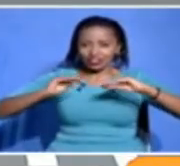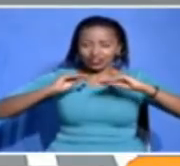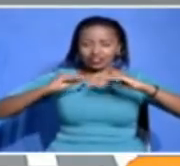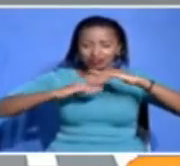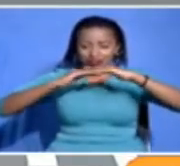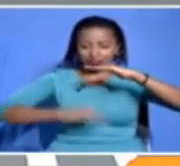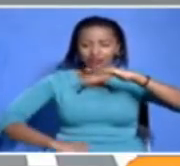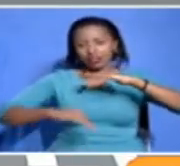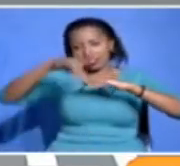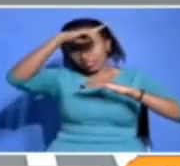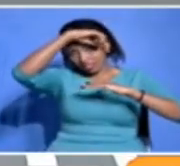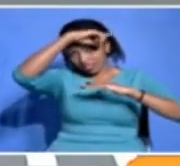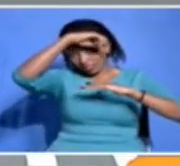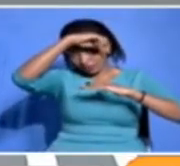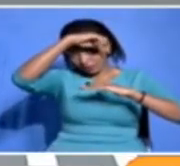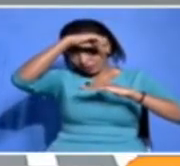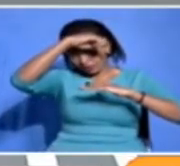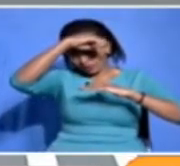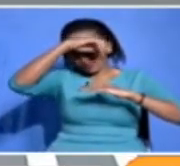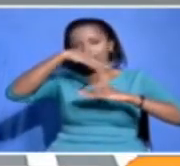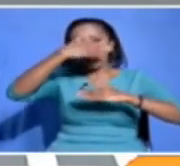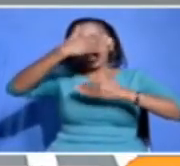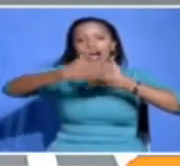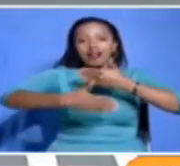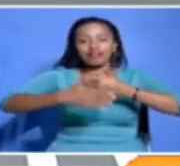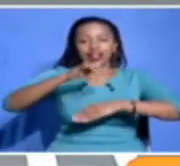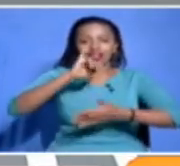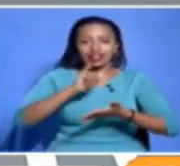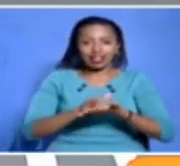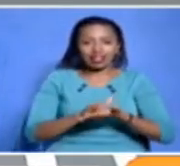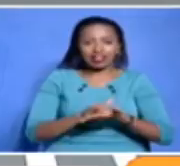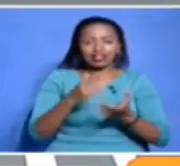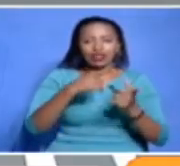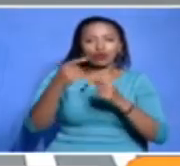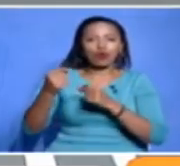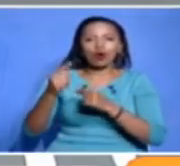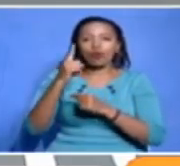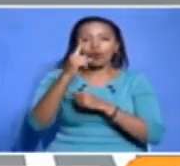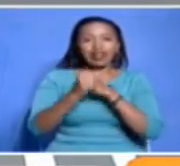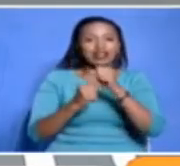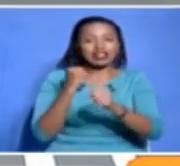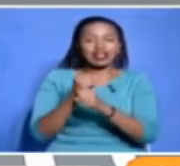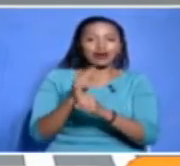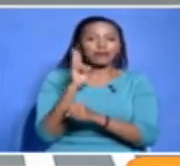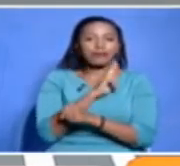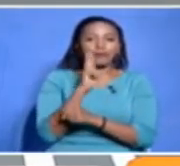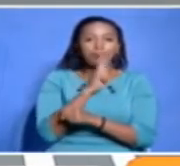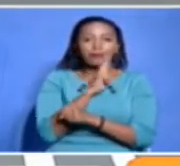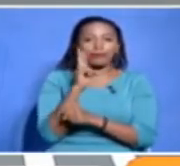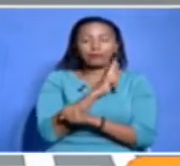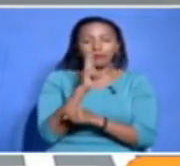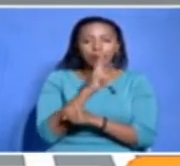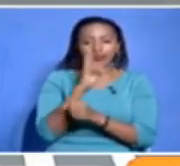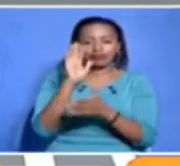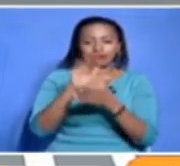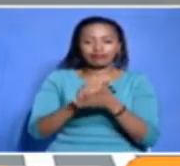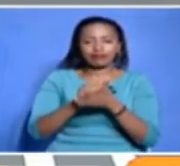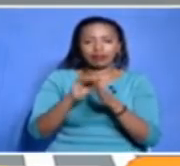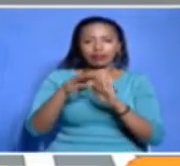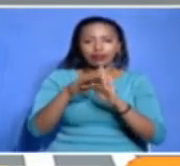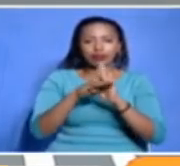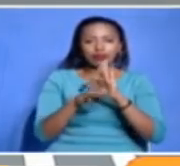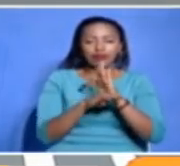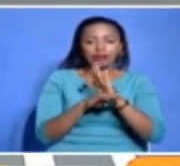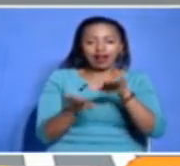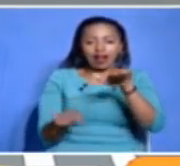program, after which they are then required to go through a one-year intensive internship program under the